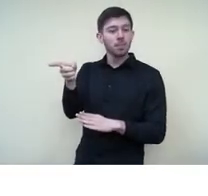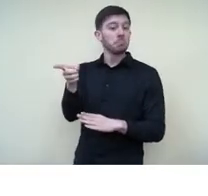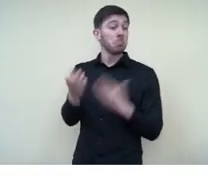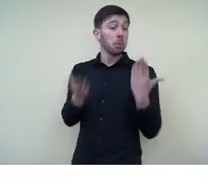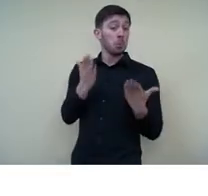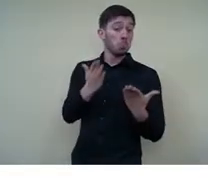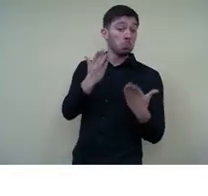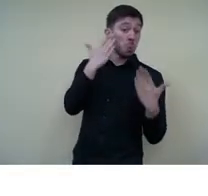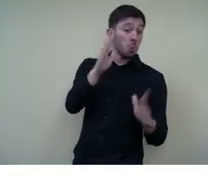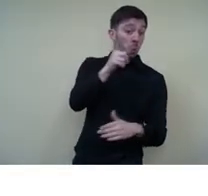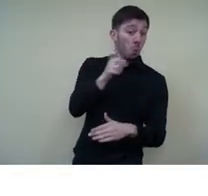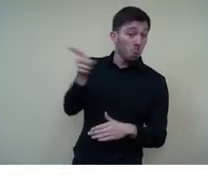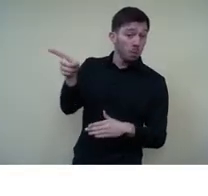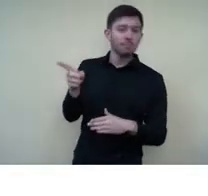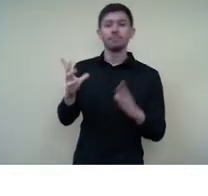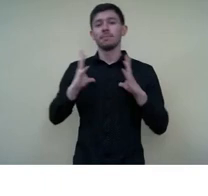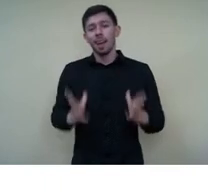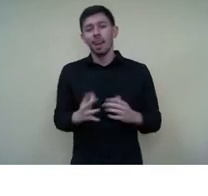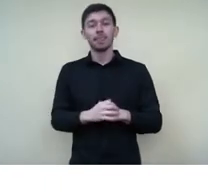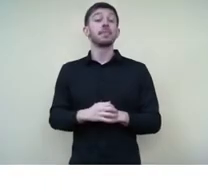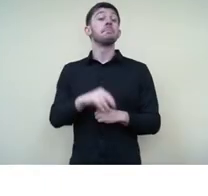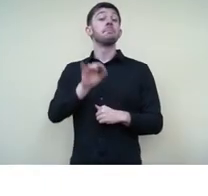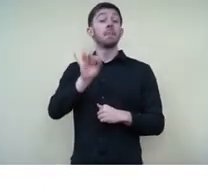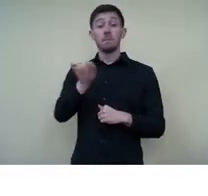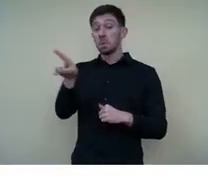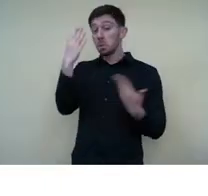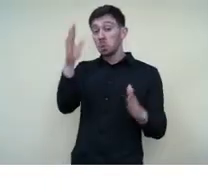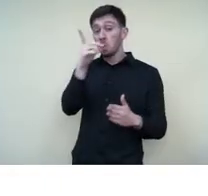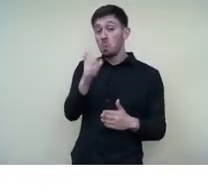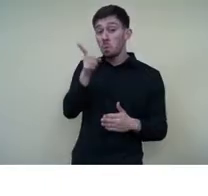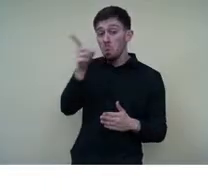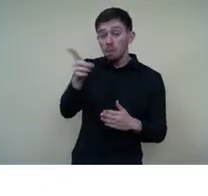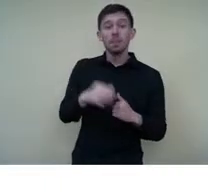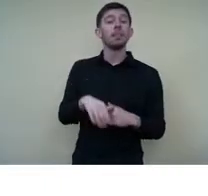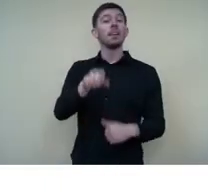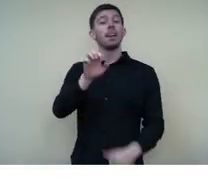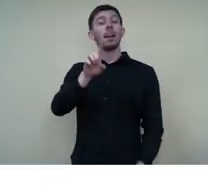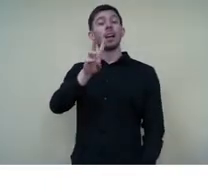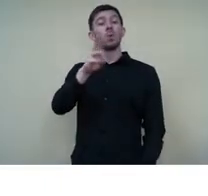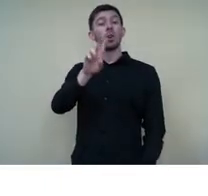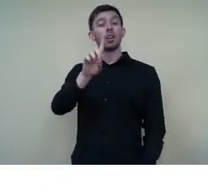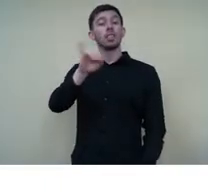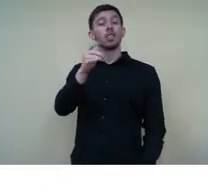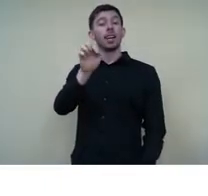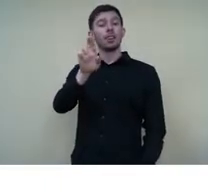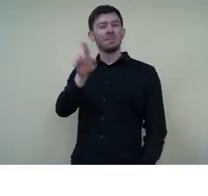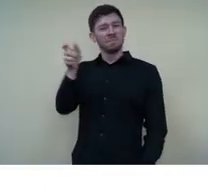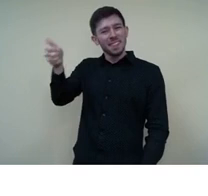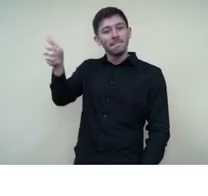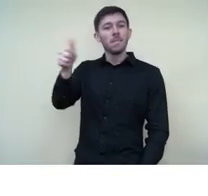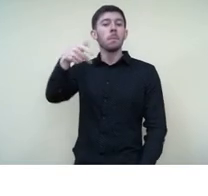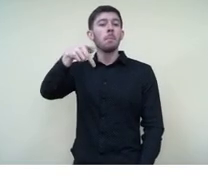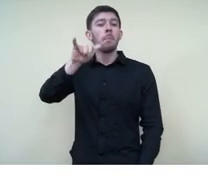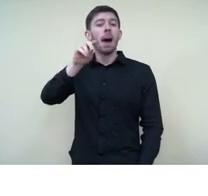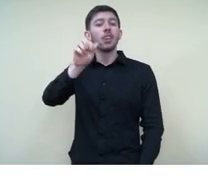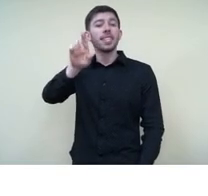just recognize his face. Don't worry. If you don't recognize his face, this is Edward Jenner, the vaccine pioneer. If you're not